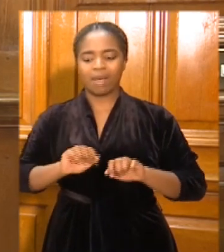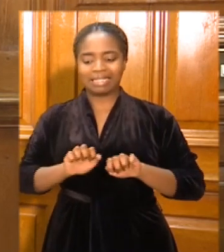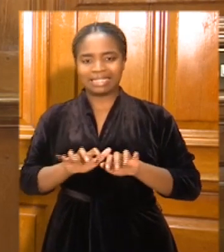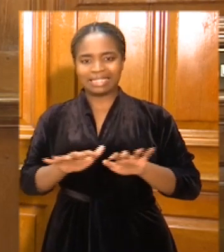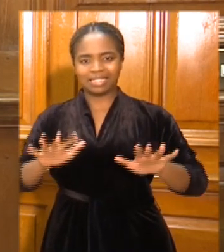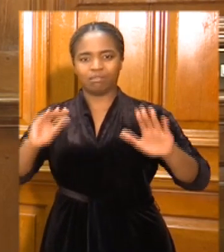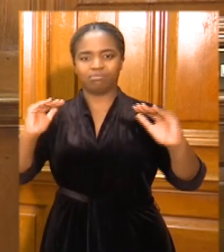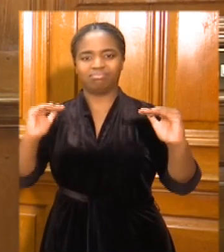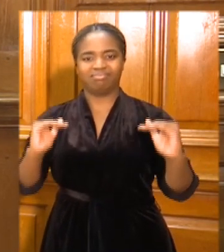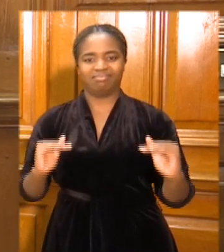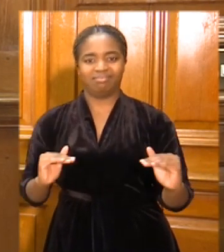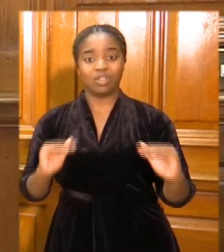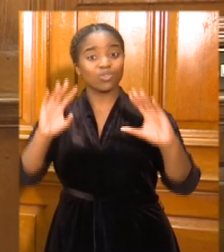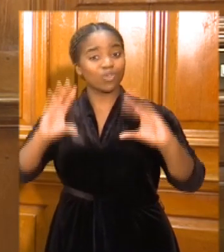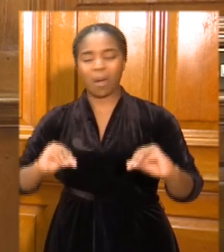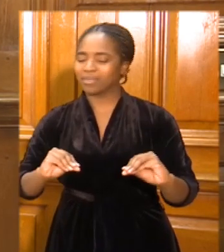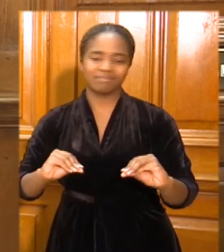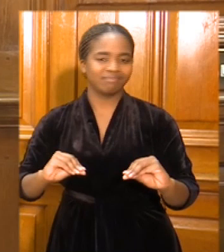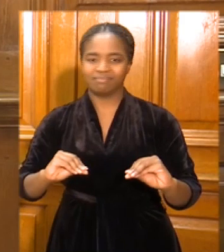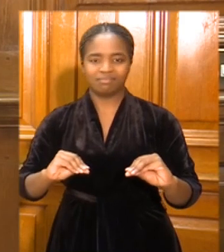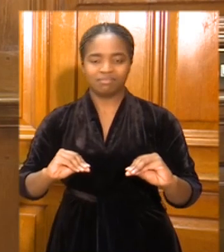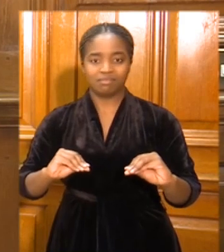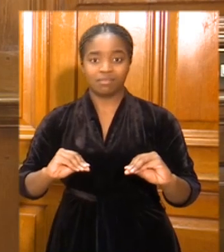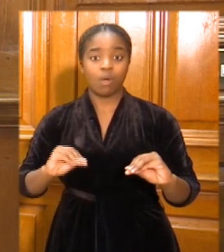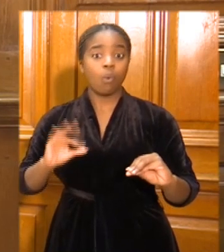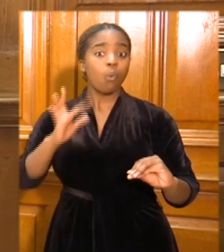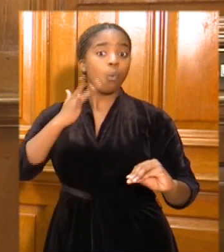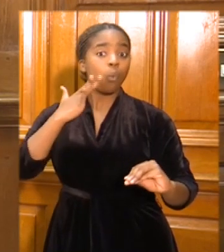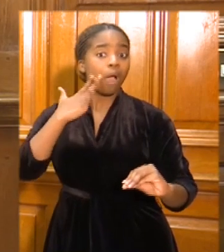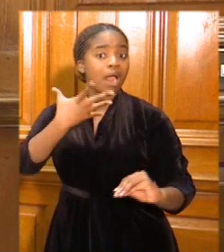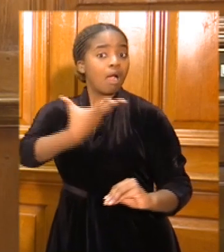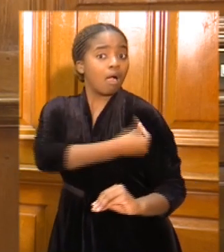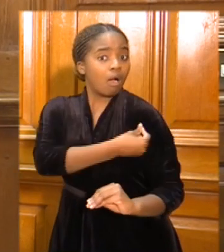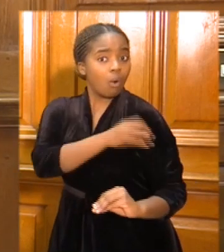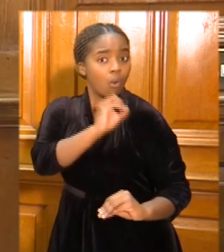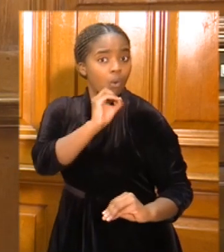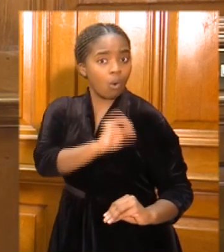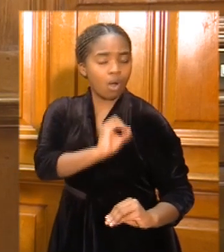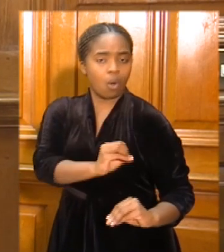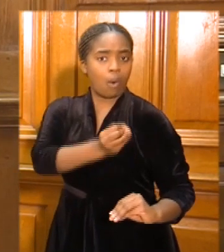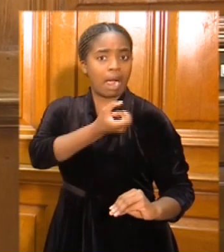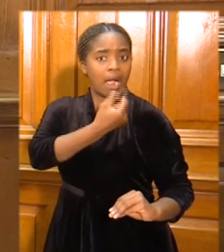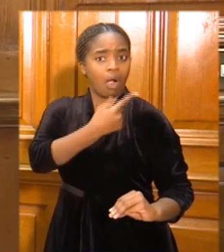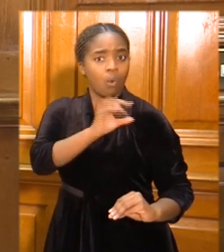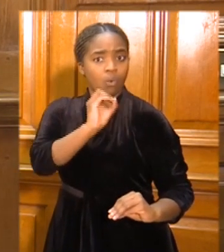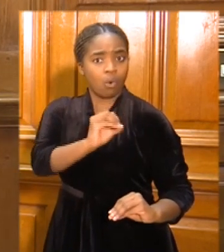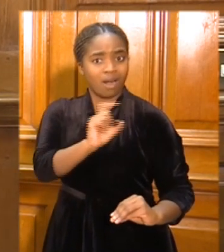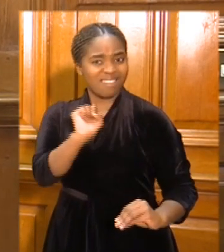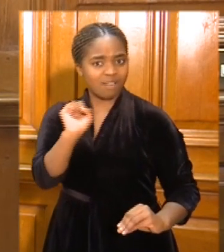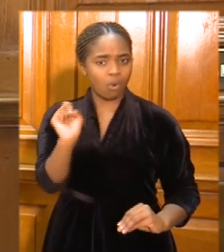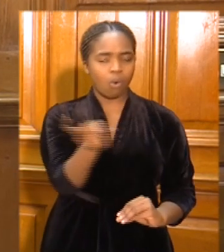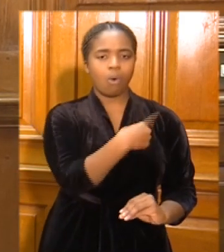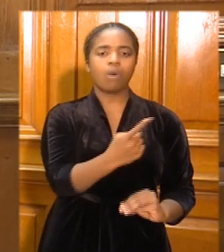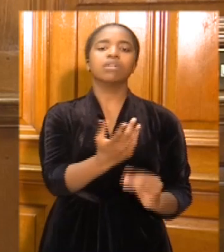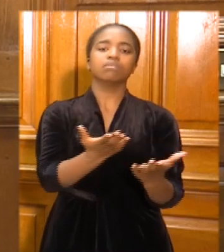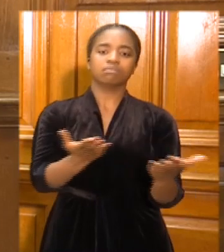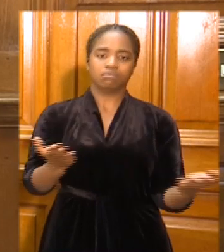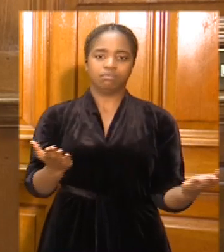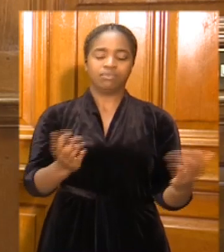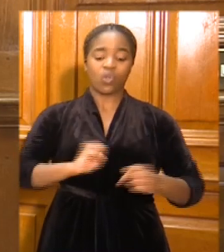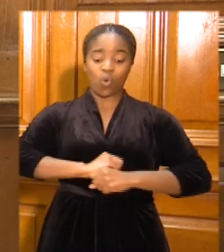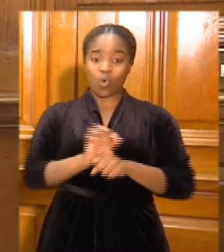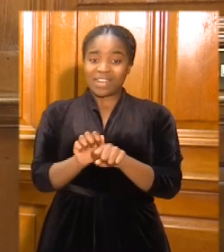it. Until there is a vaccine available to all, the coronavirus will